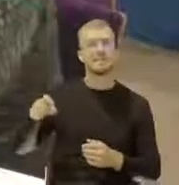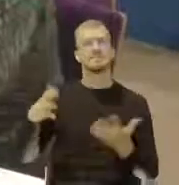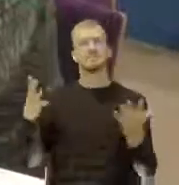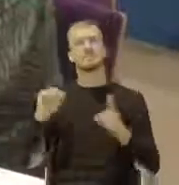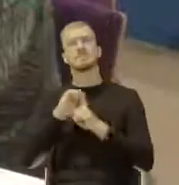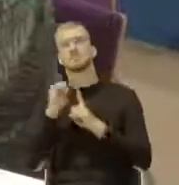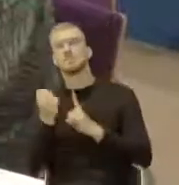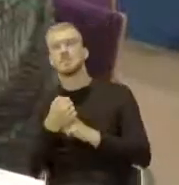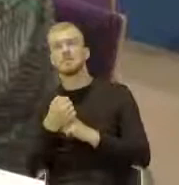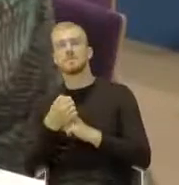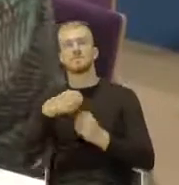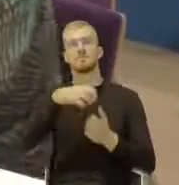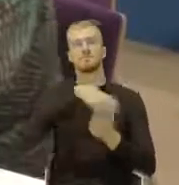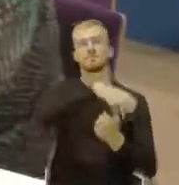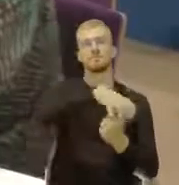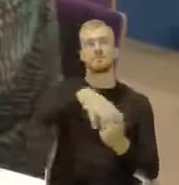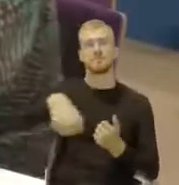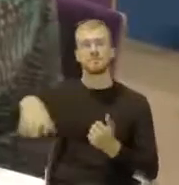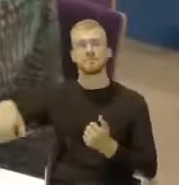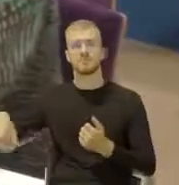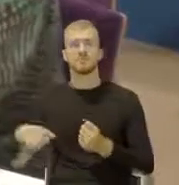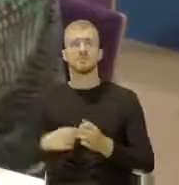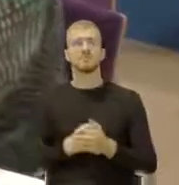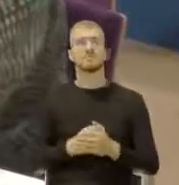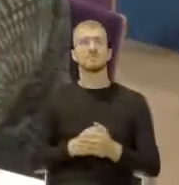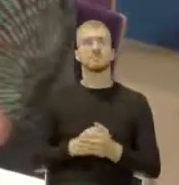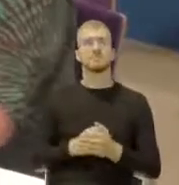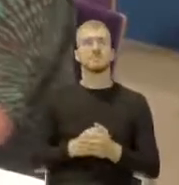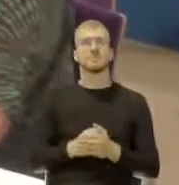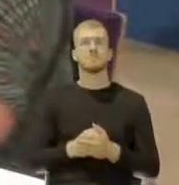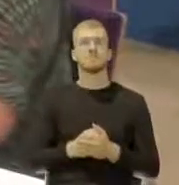over is from Peter Kurs, the mayor of Mannenheim.